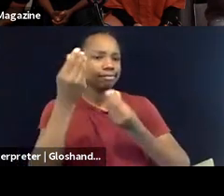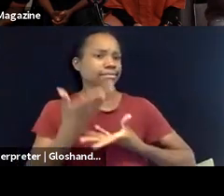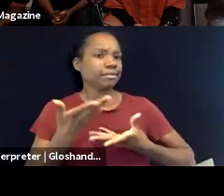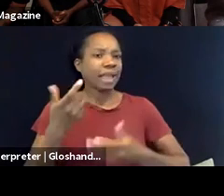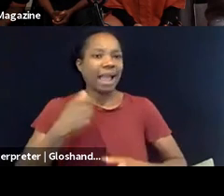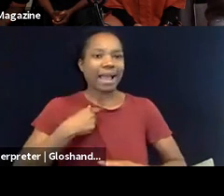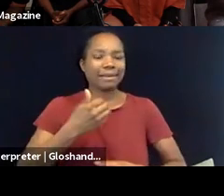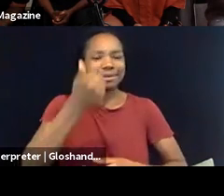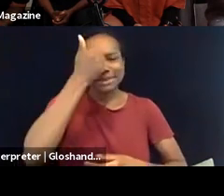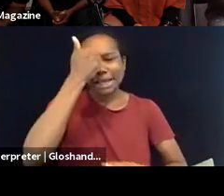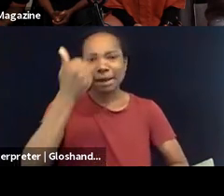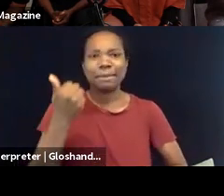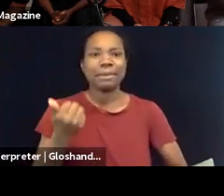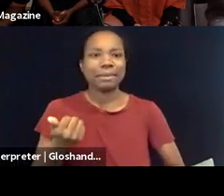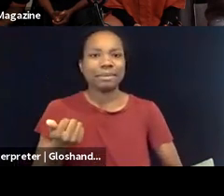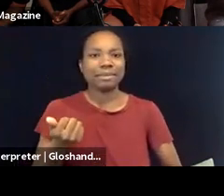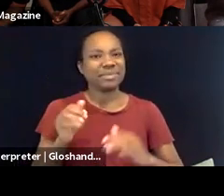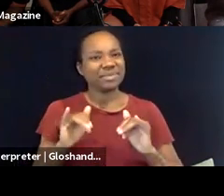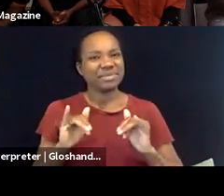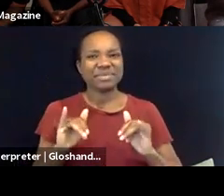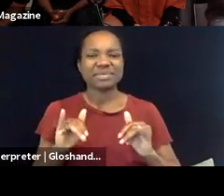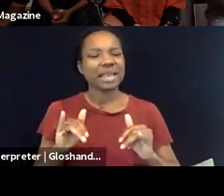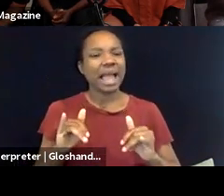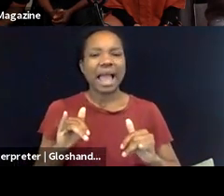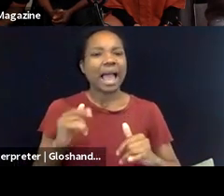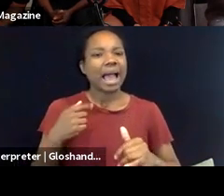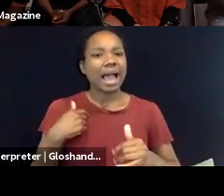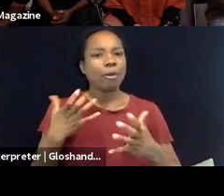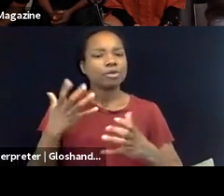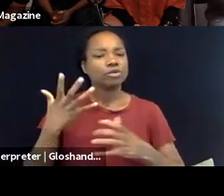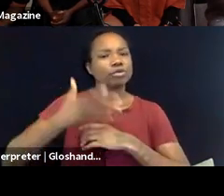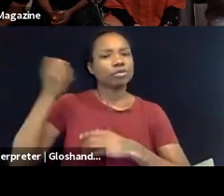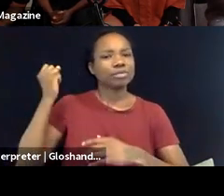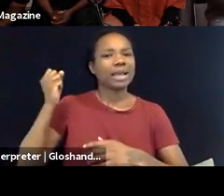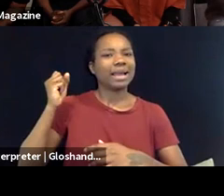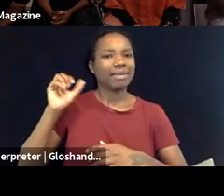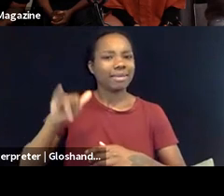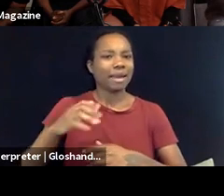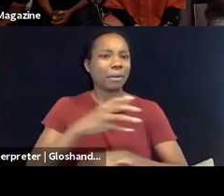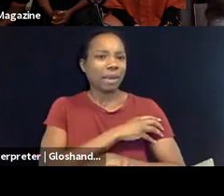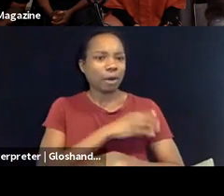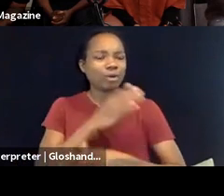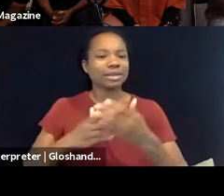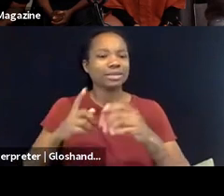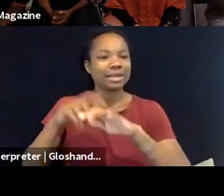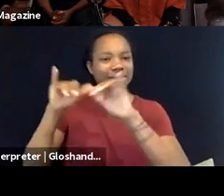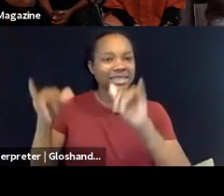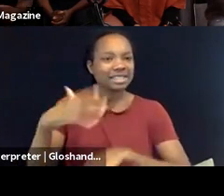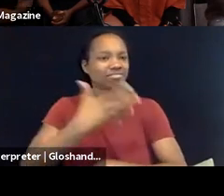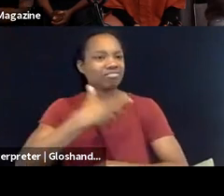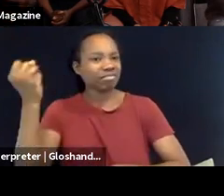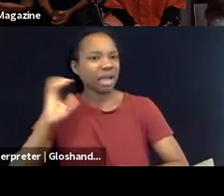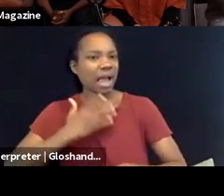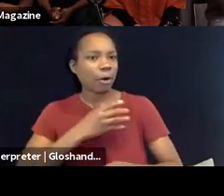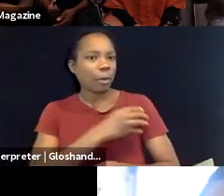want to take that, that power that sometimes this system, takes away from us and break us with it. It makes us even